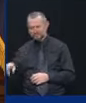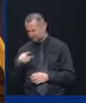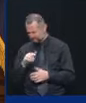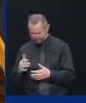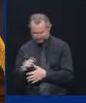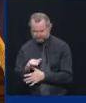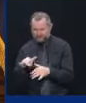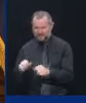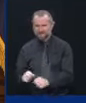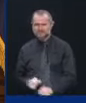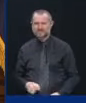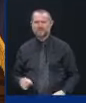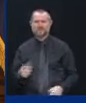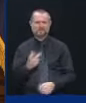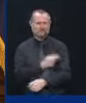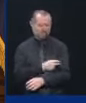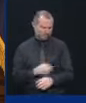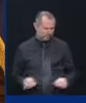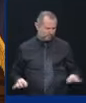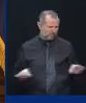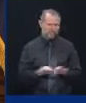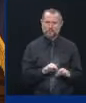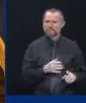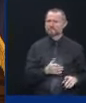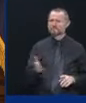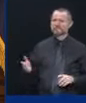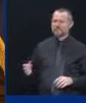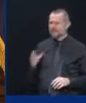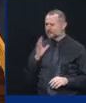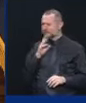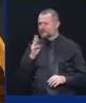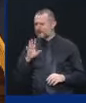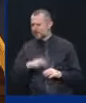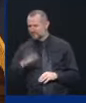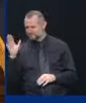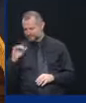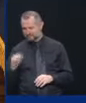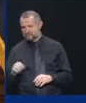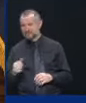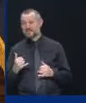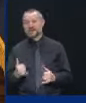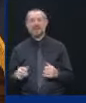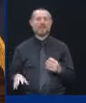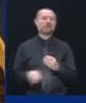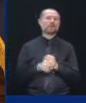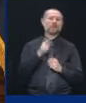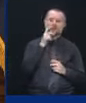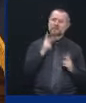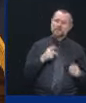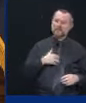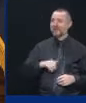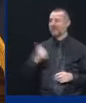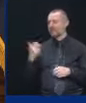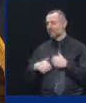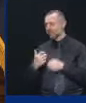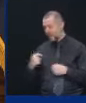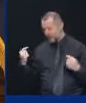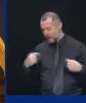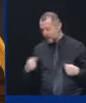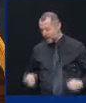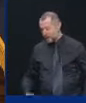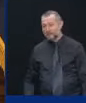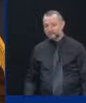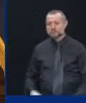workers, yes. 65 plus, yes. Comorbidities, yes. I feel good with all those